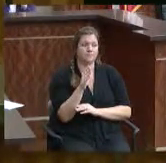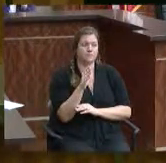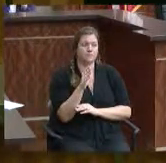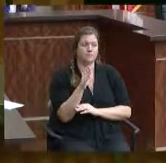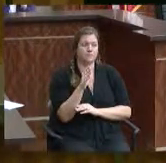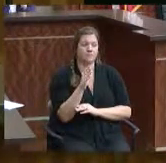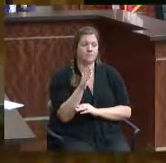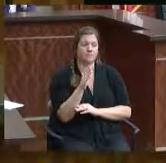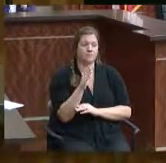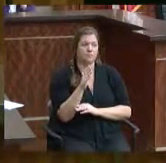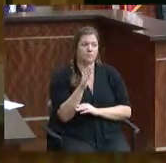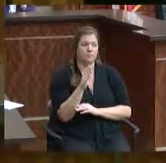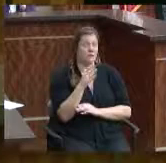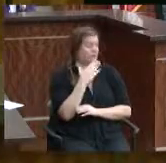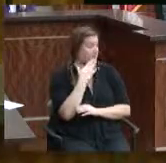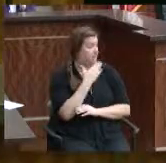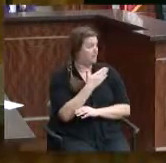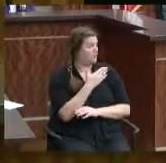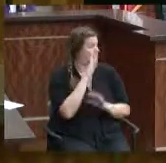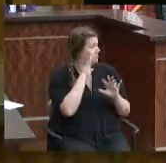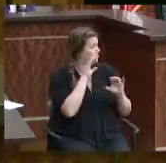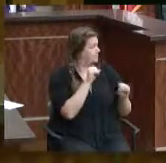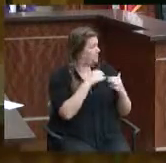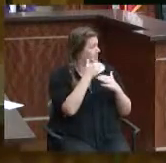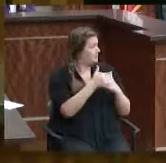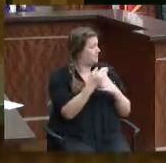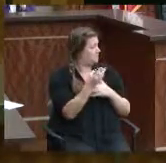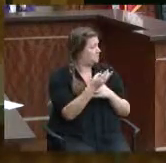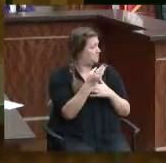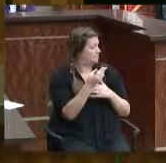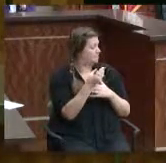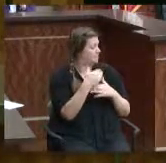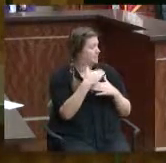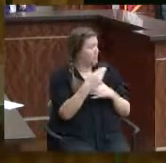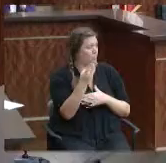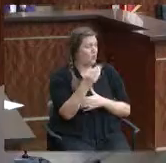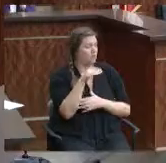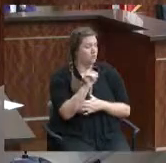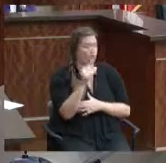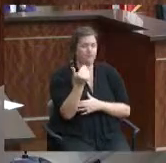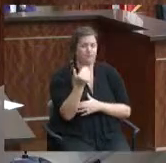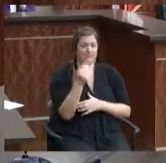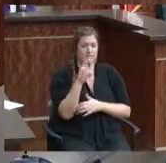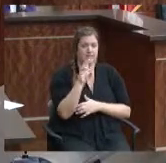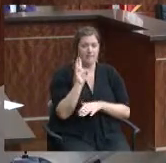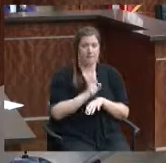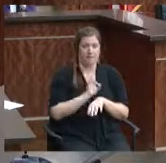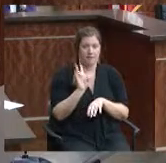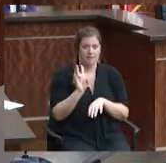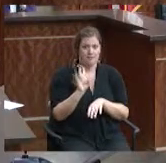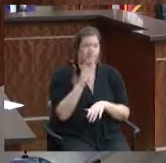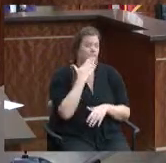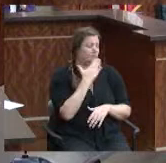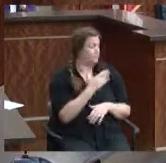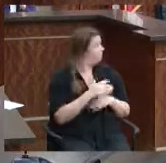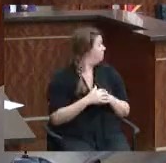help me out, Ms. Rao. Thank you. Mr. President, the next meeting will be Wednesday, October the 15th at 7 p.m. Thank you.